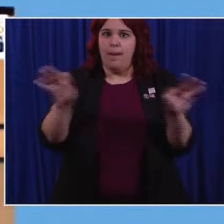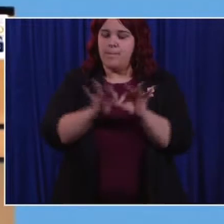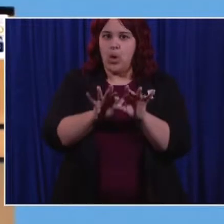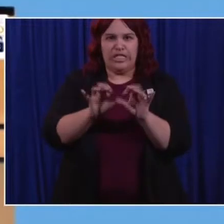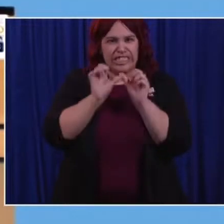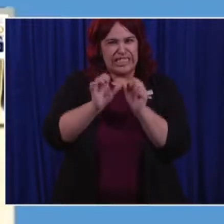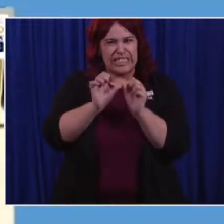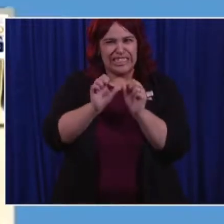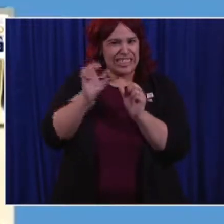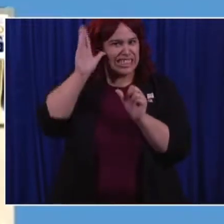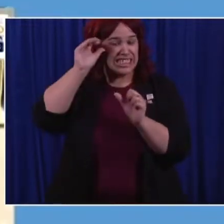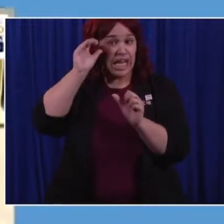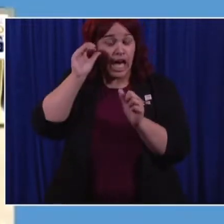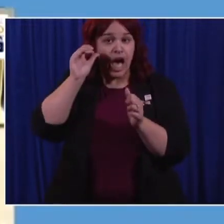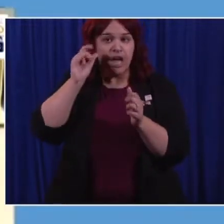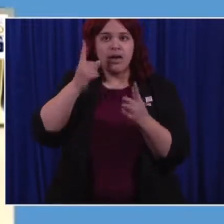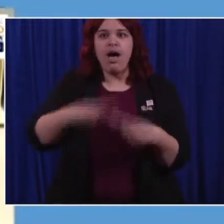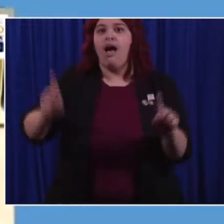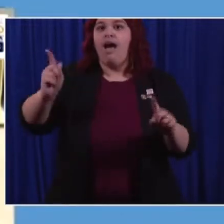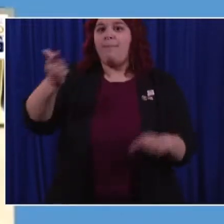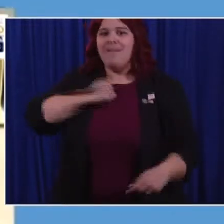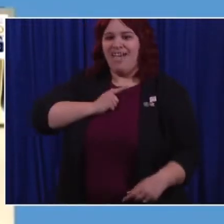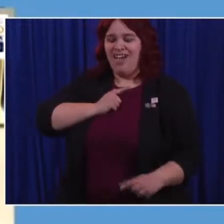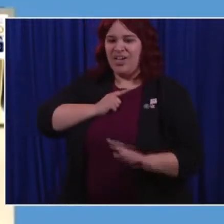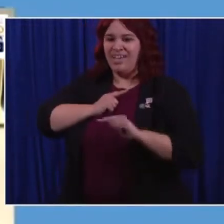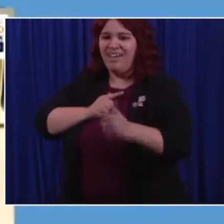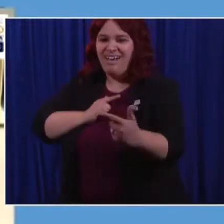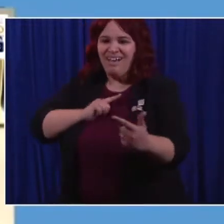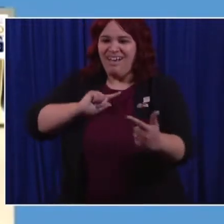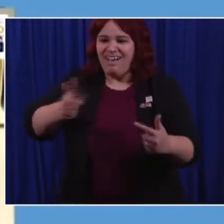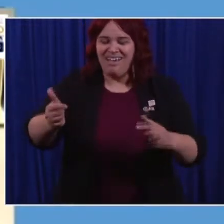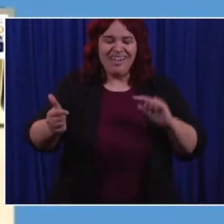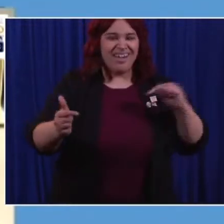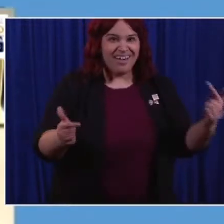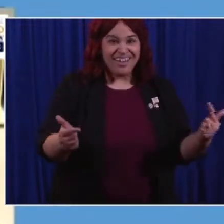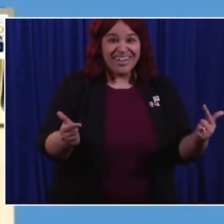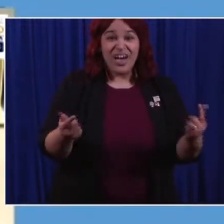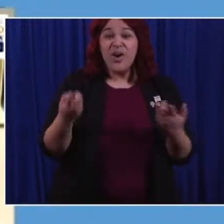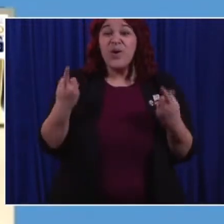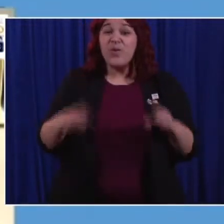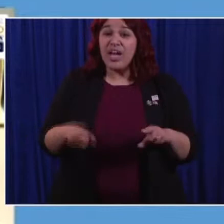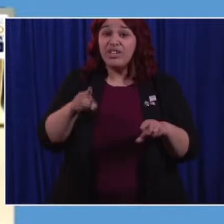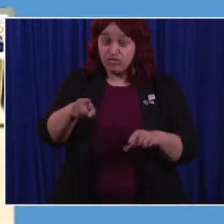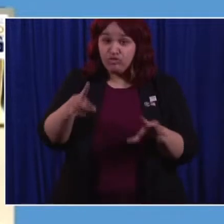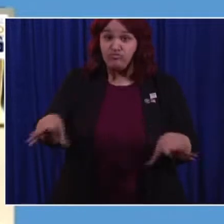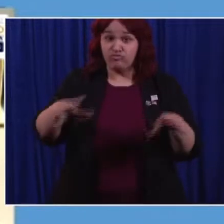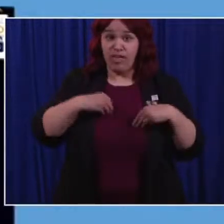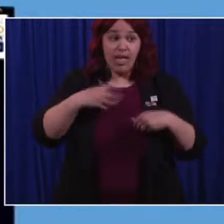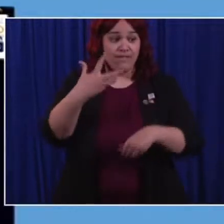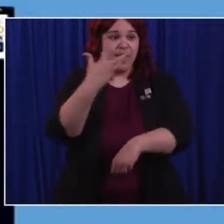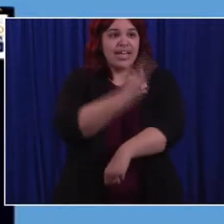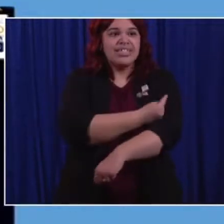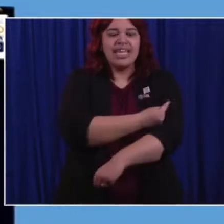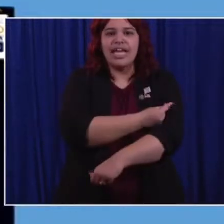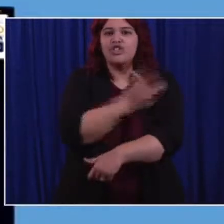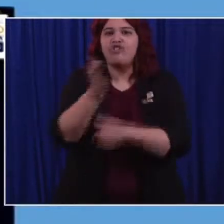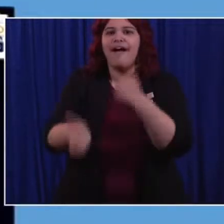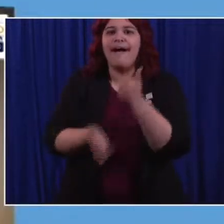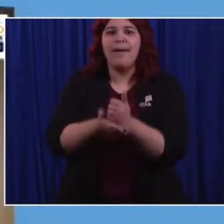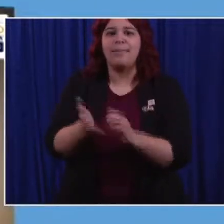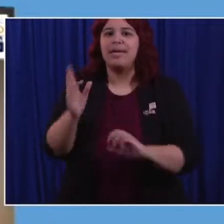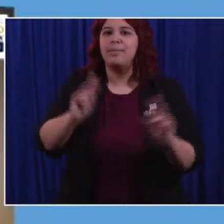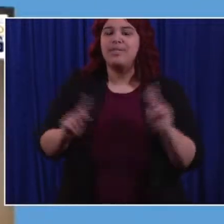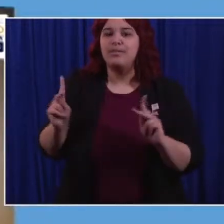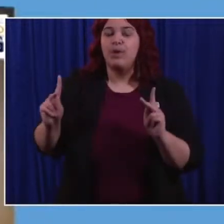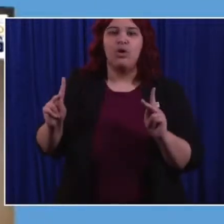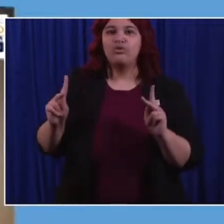the vaccine. When you do get a vaccine, you are protecting yourself and helping your community on the road back. We're Ohioans.